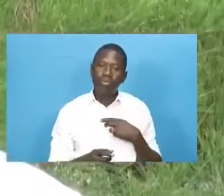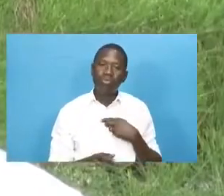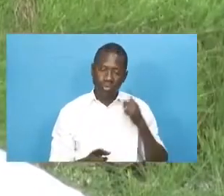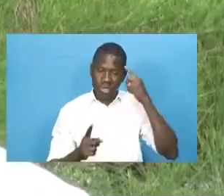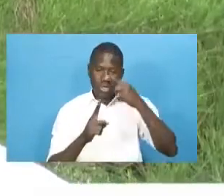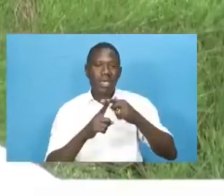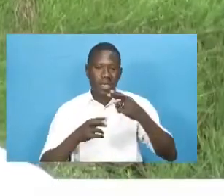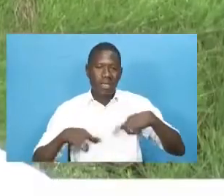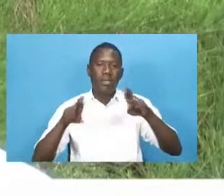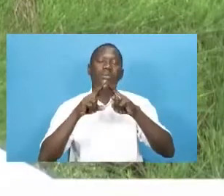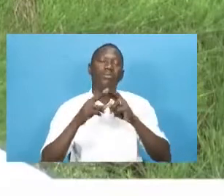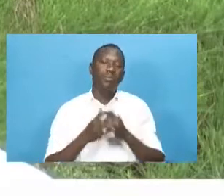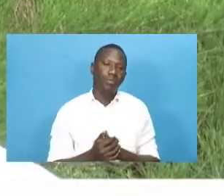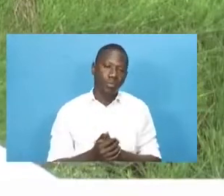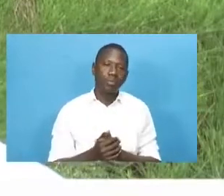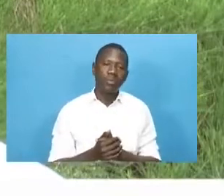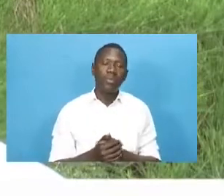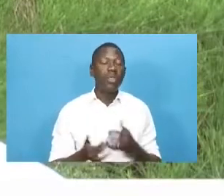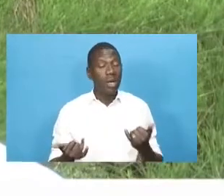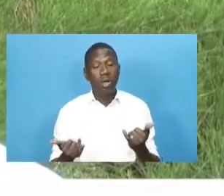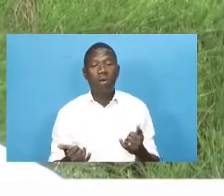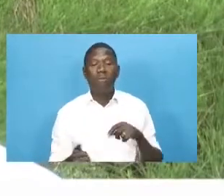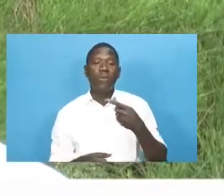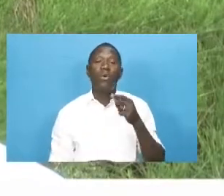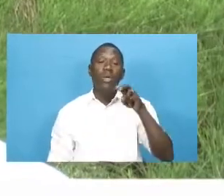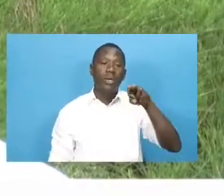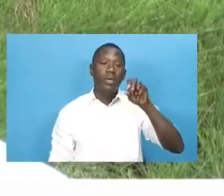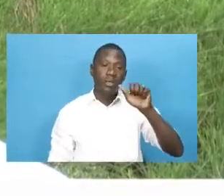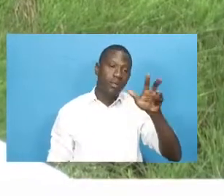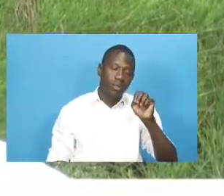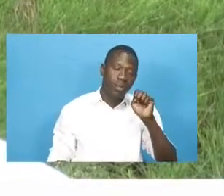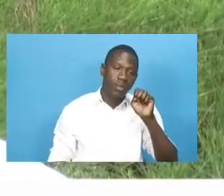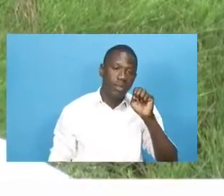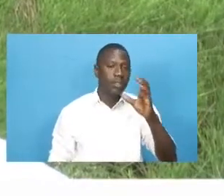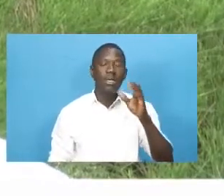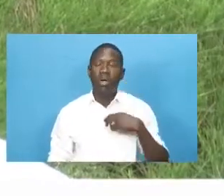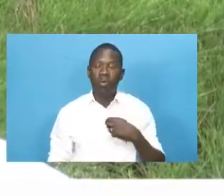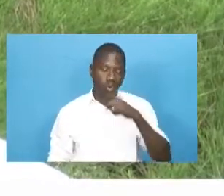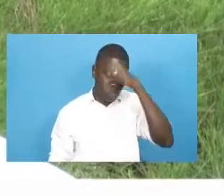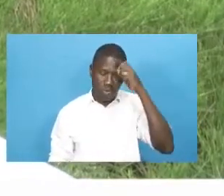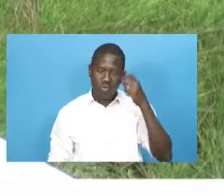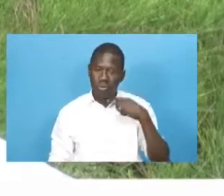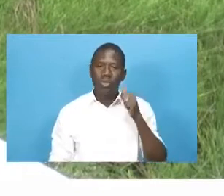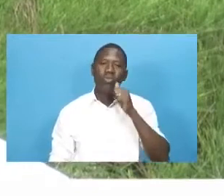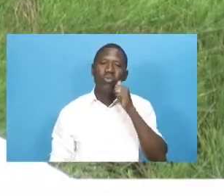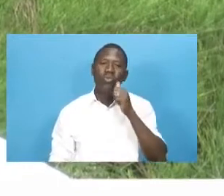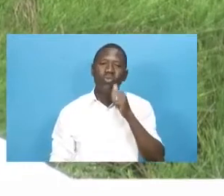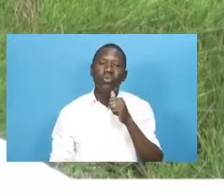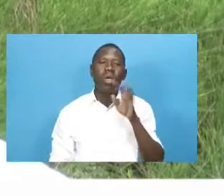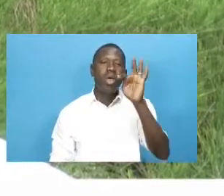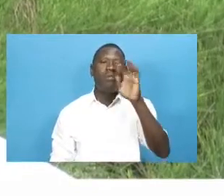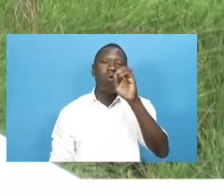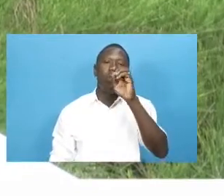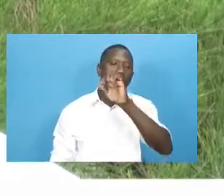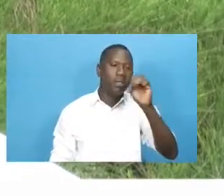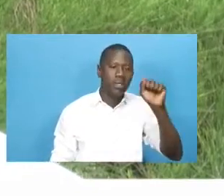be multifaceted. For NAWEC, our operational cost is when we are using fossil fuel, and of course reliability,